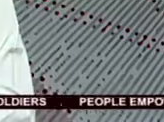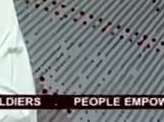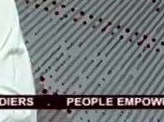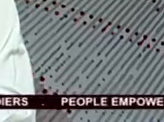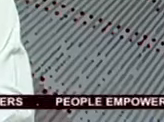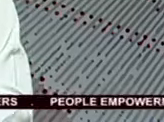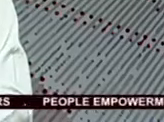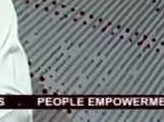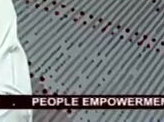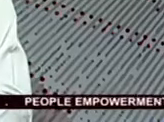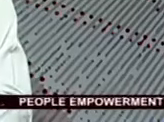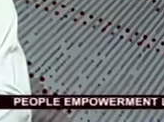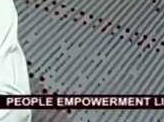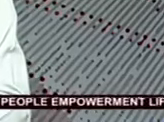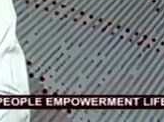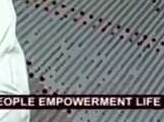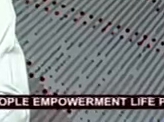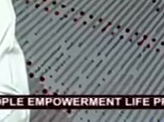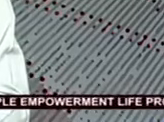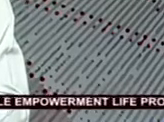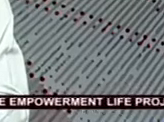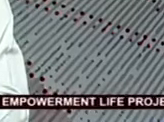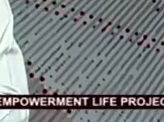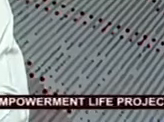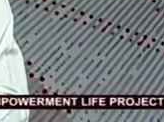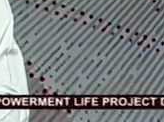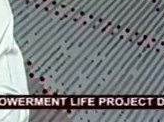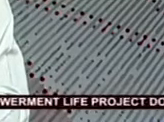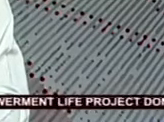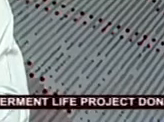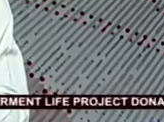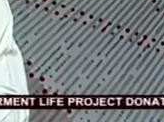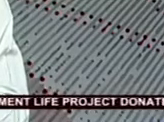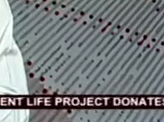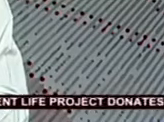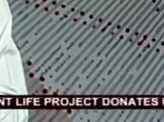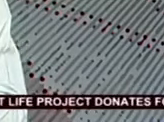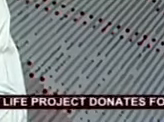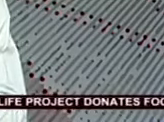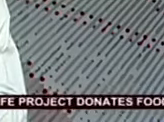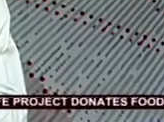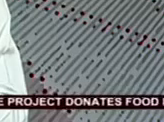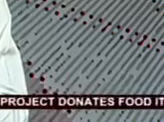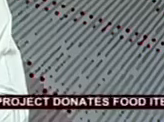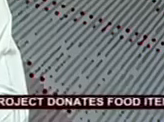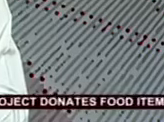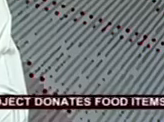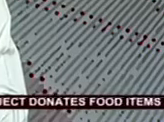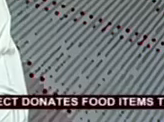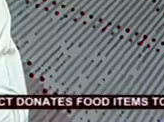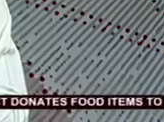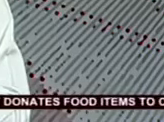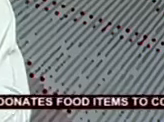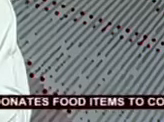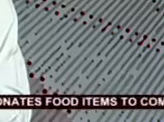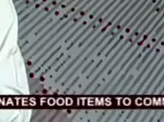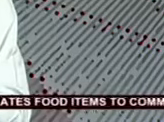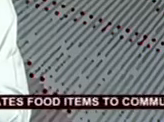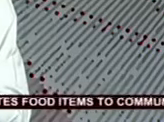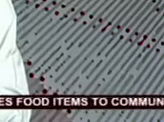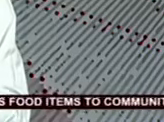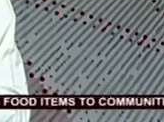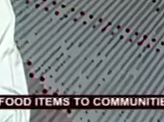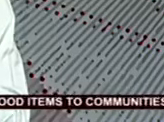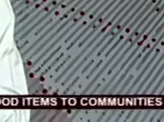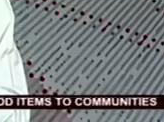sey min bota karamol to min yalonko wolle ka alqur'ana tanko ke banjunning adala satiolla e kunun